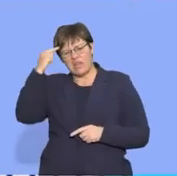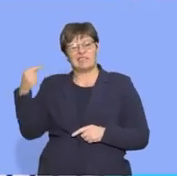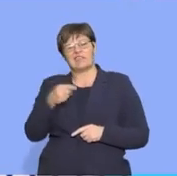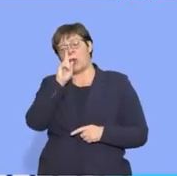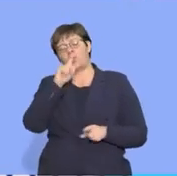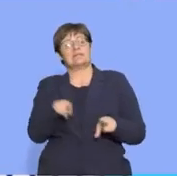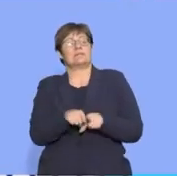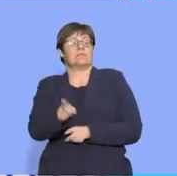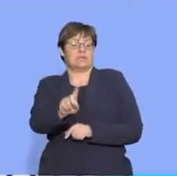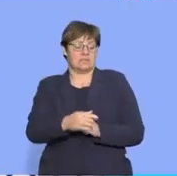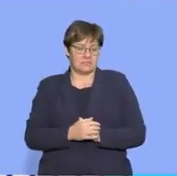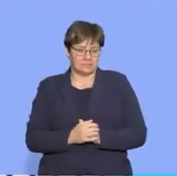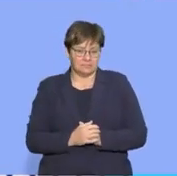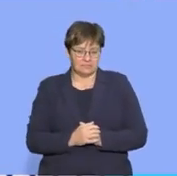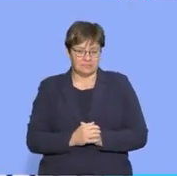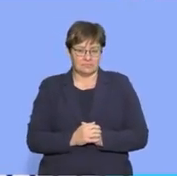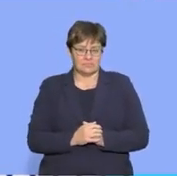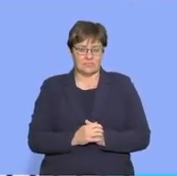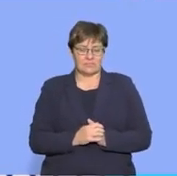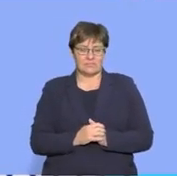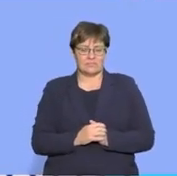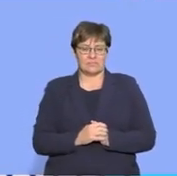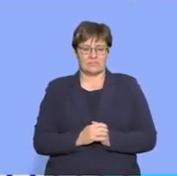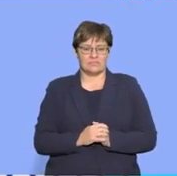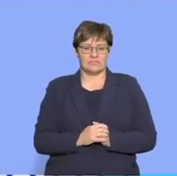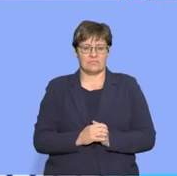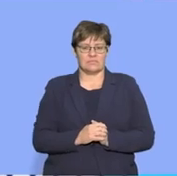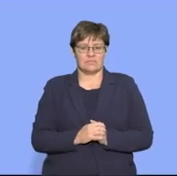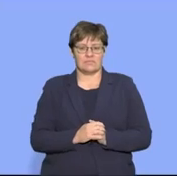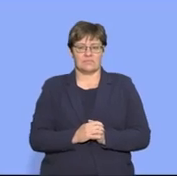work out from the bones what they think the animal looked like.